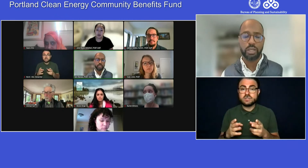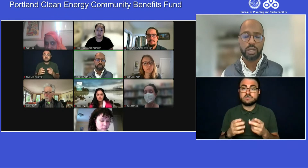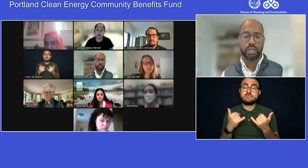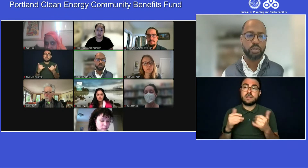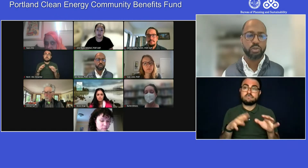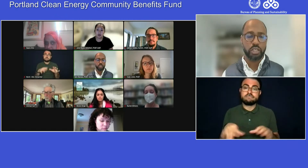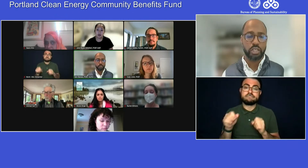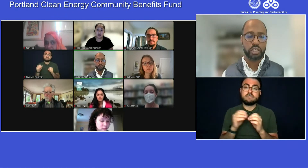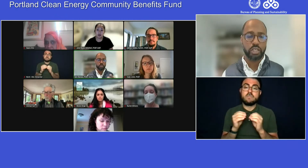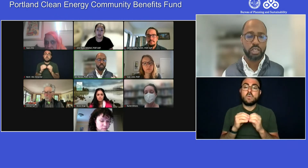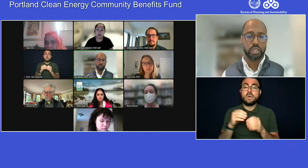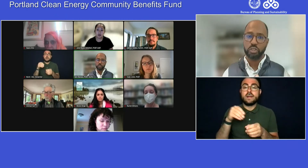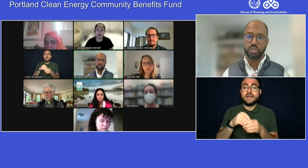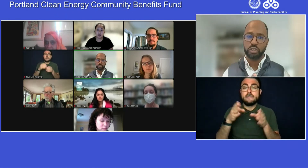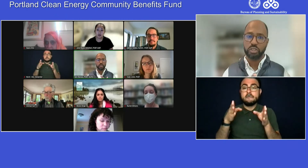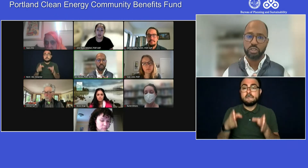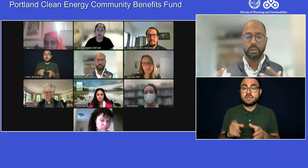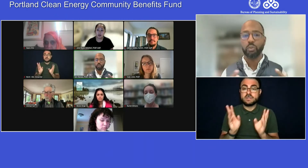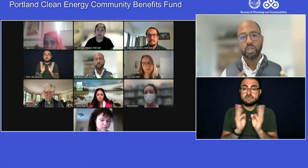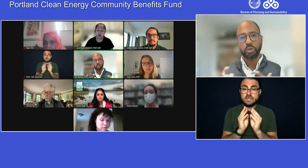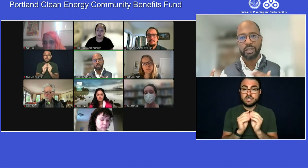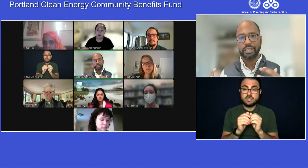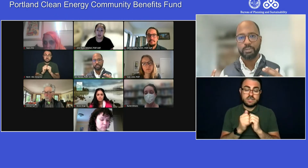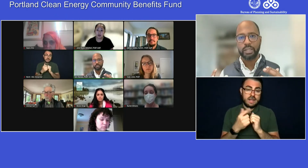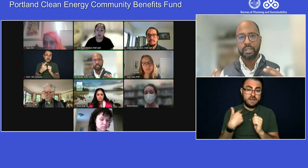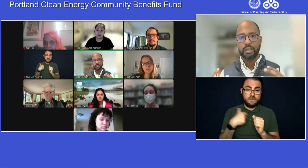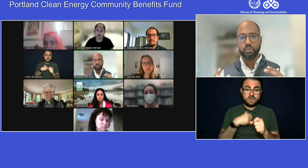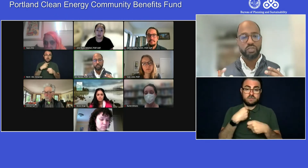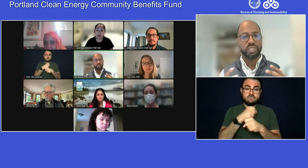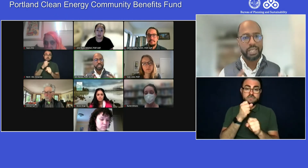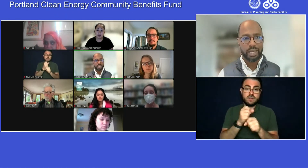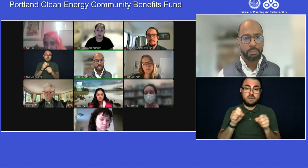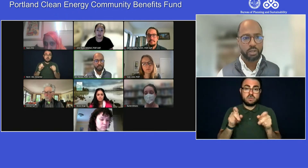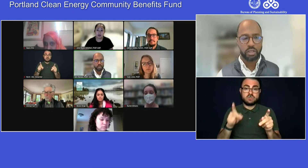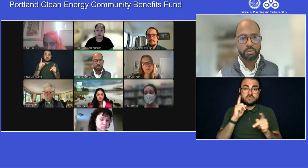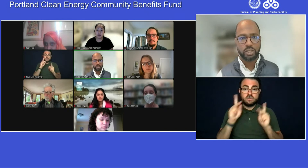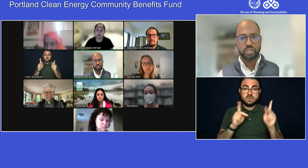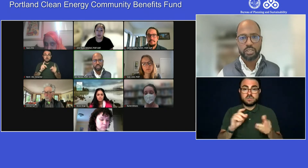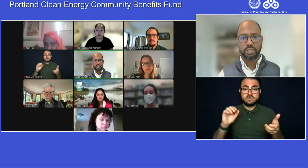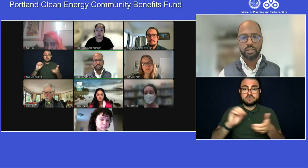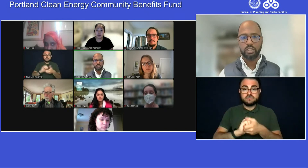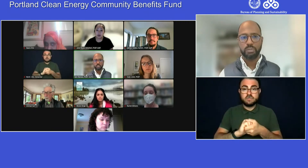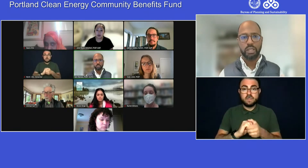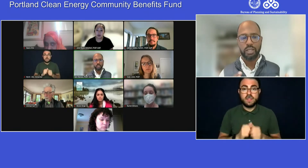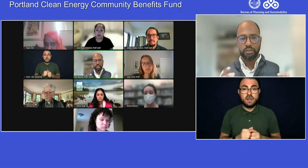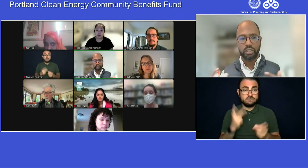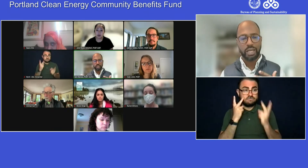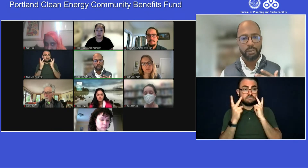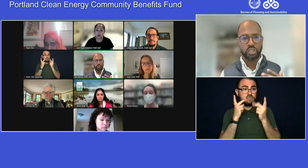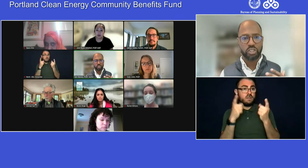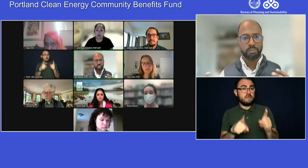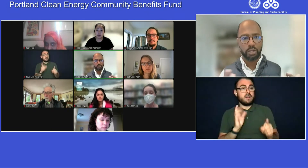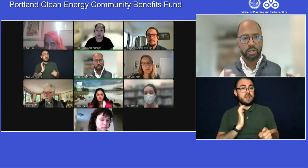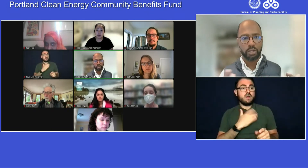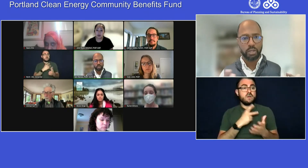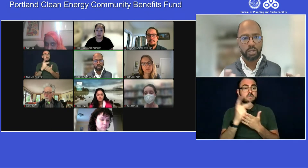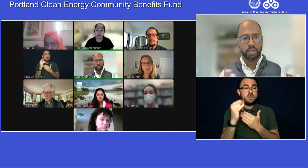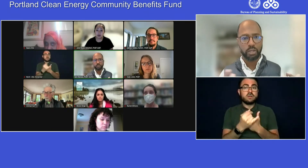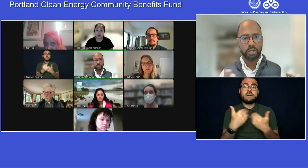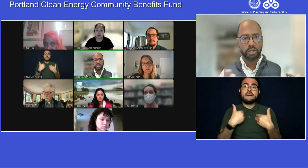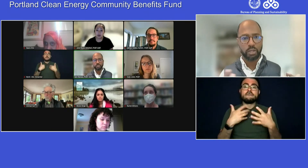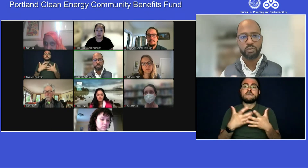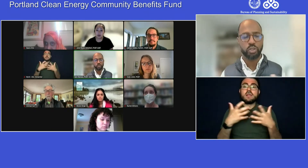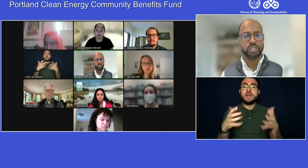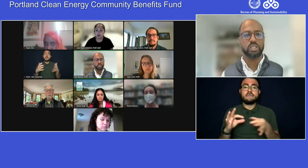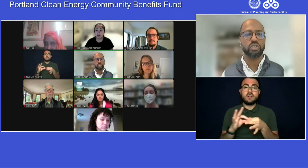meetings just around how we create opportunities for folks to partner up. And we know that we've seen that happen on our projects, that there's been a lot of collaboration and